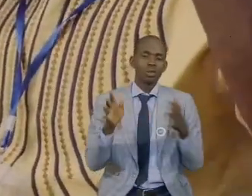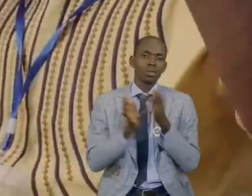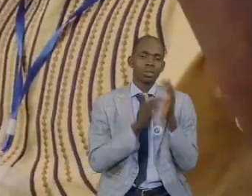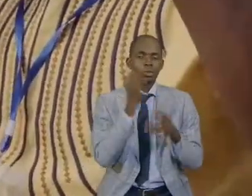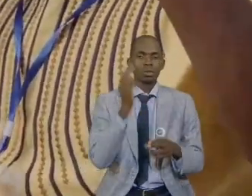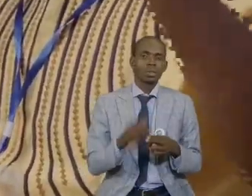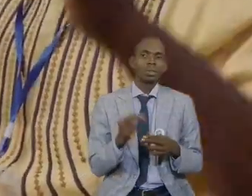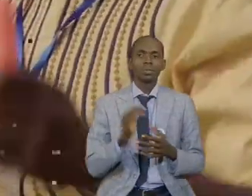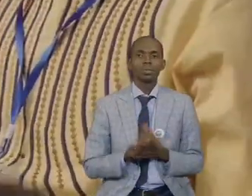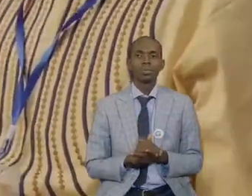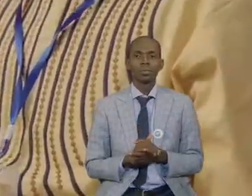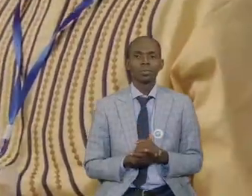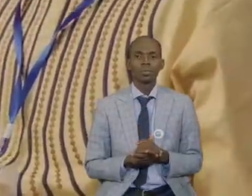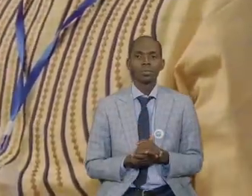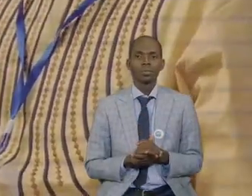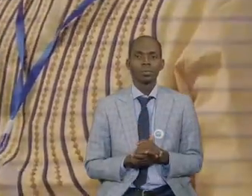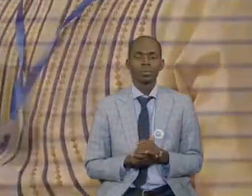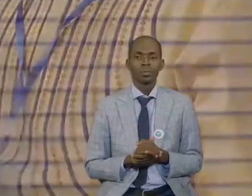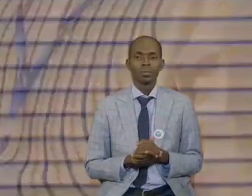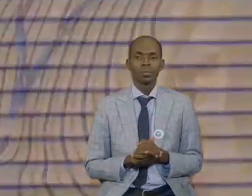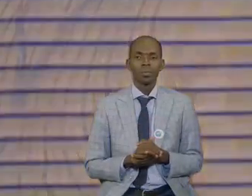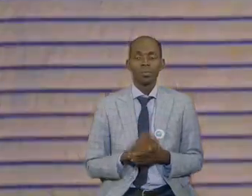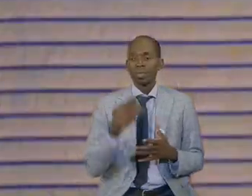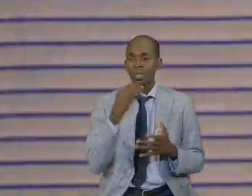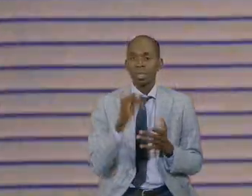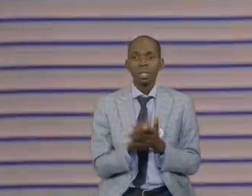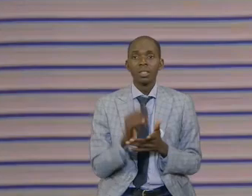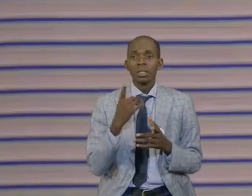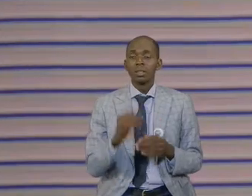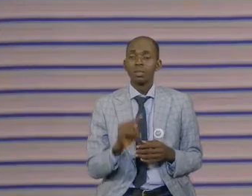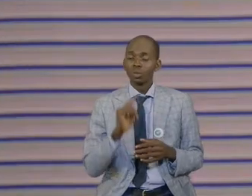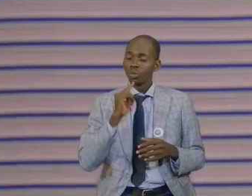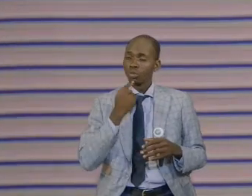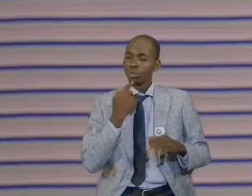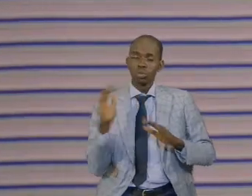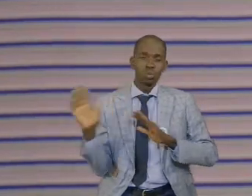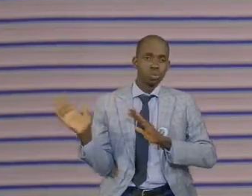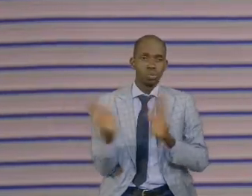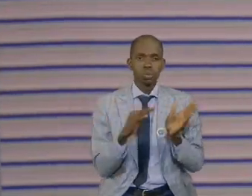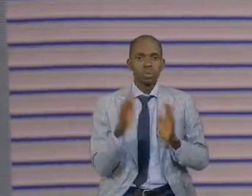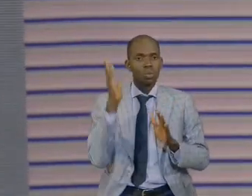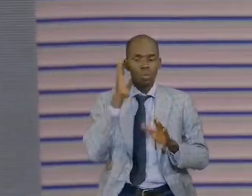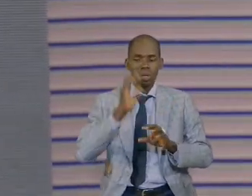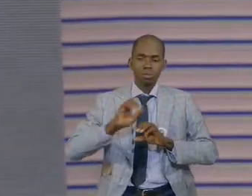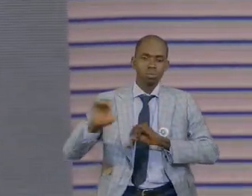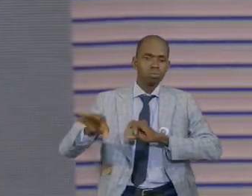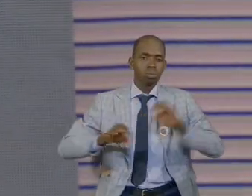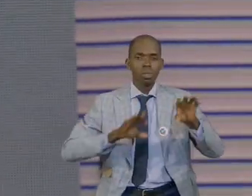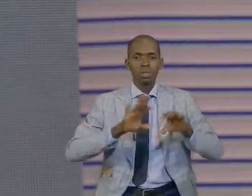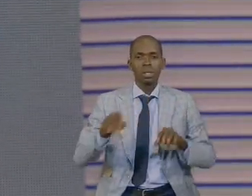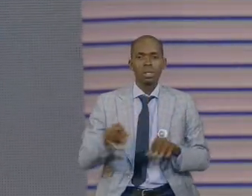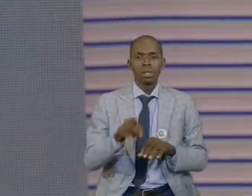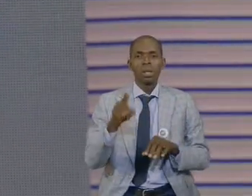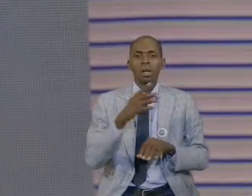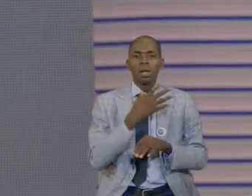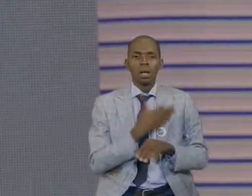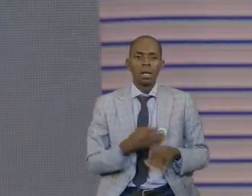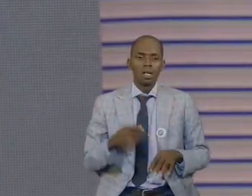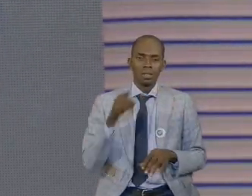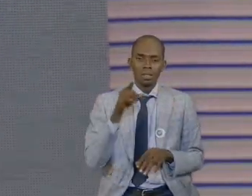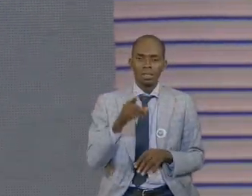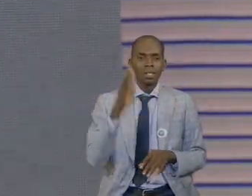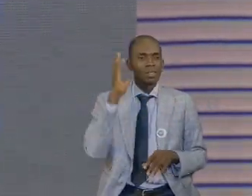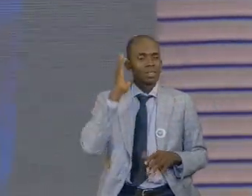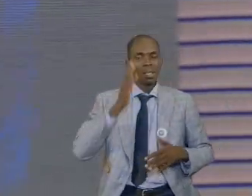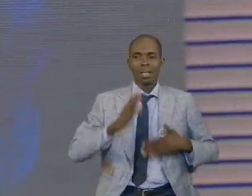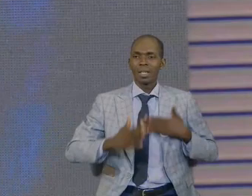It says the whirlwind will scatter them. And thou shalt rejoice